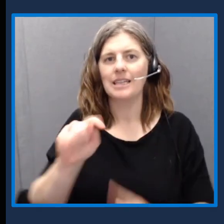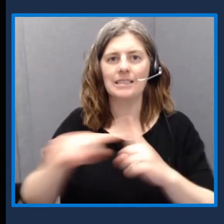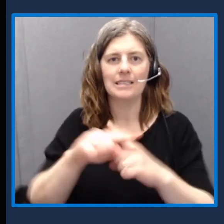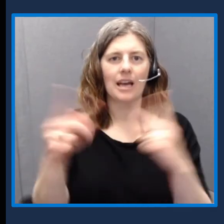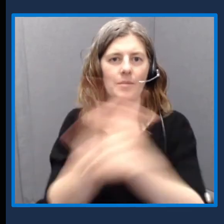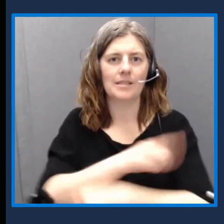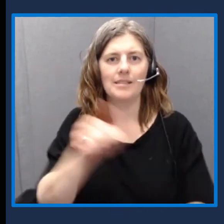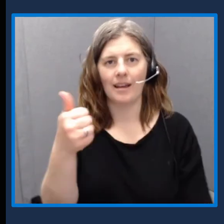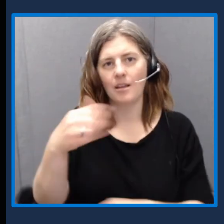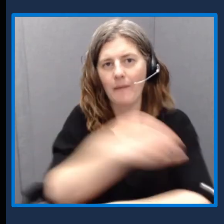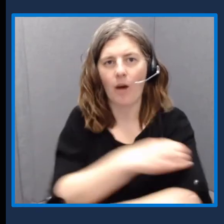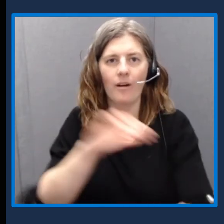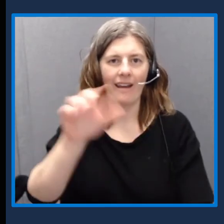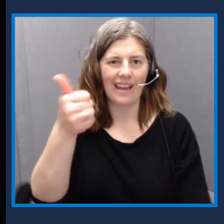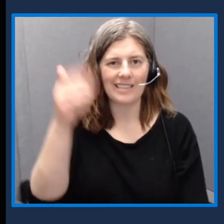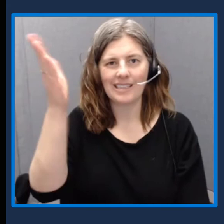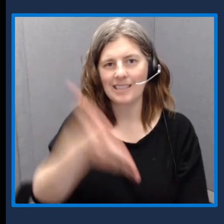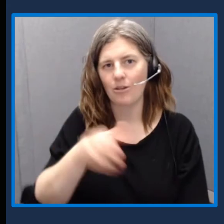18